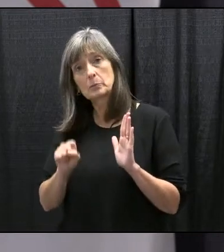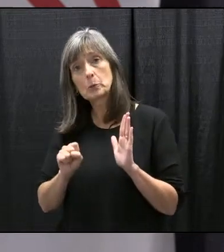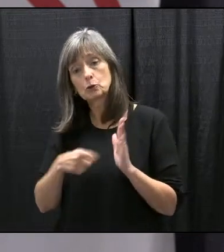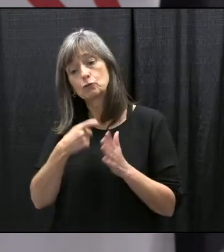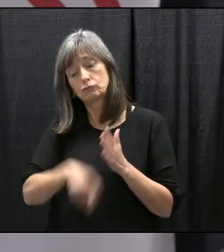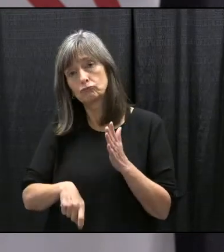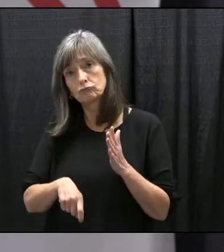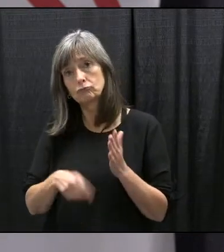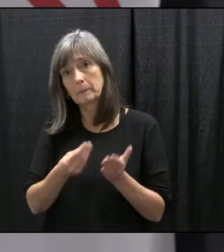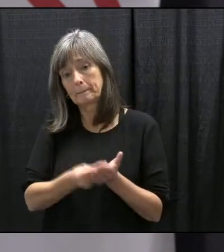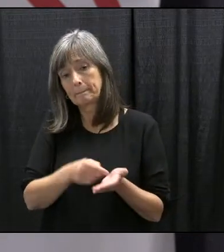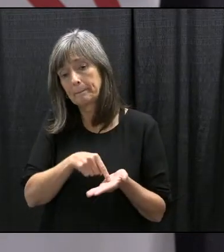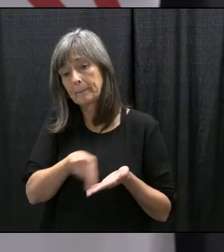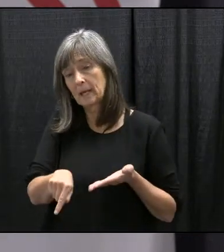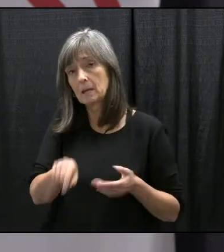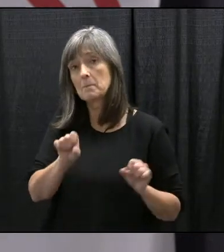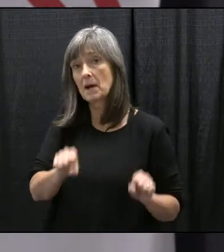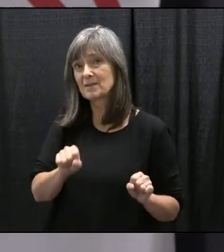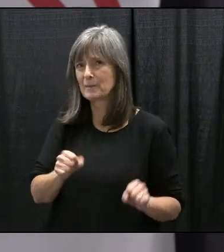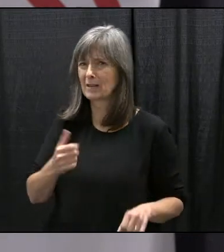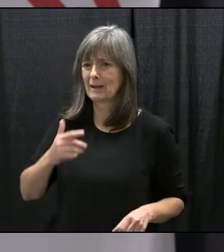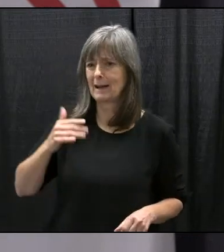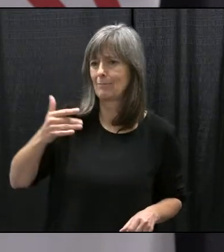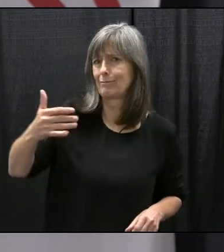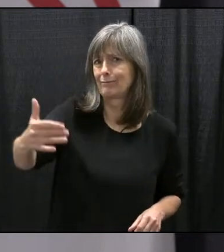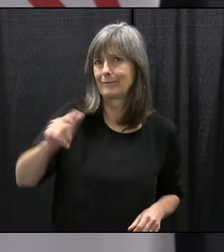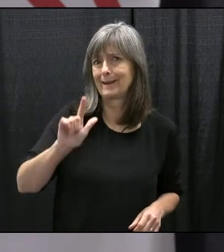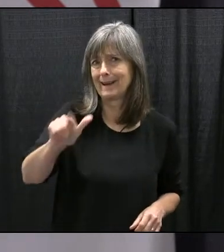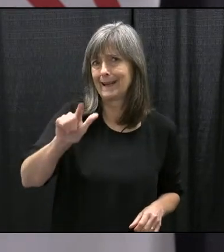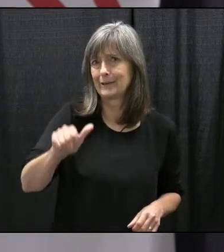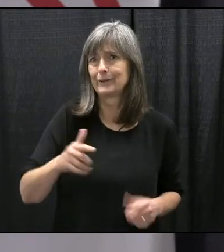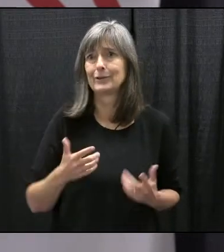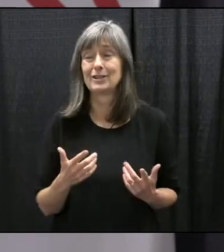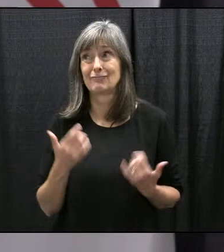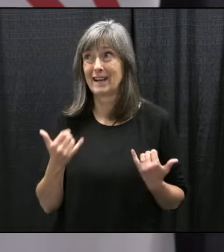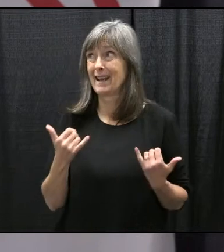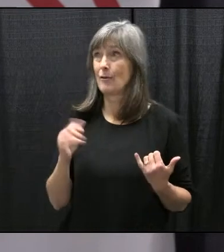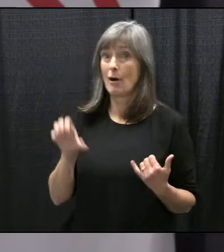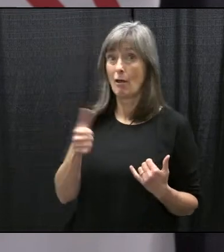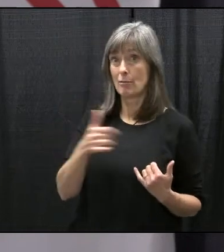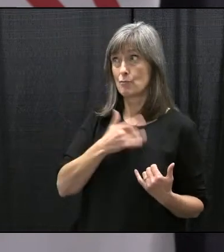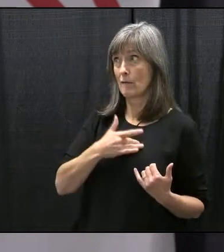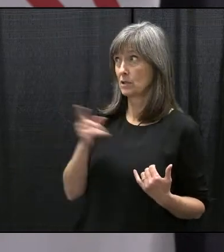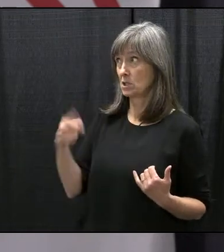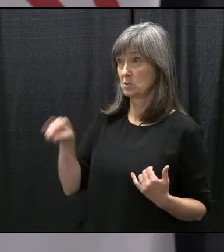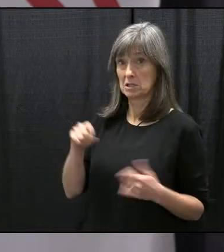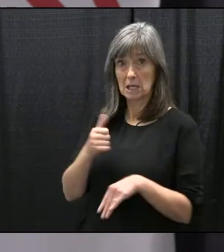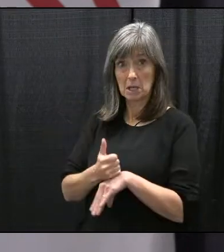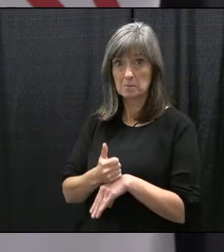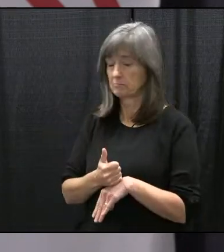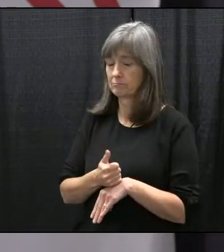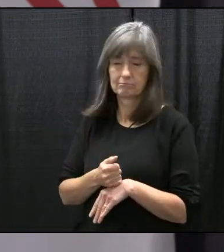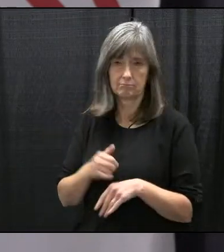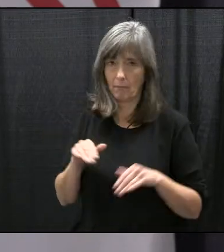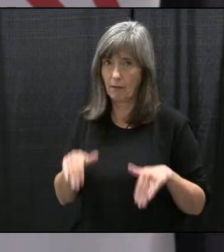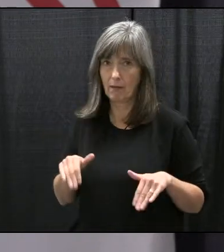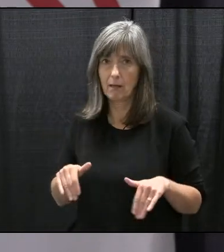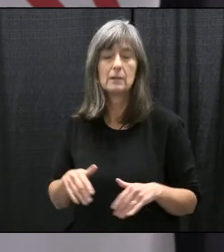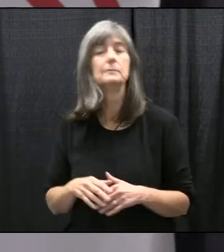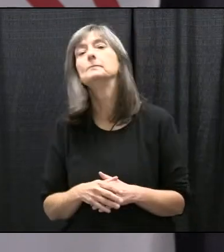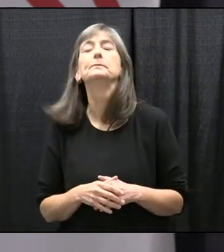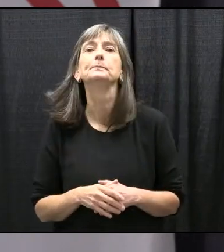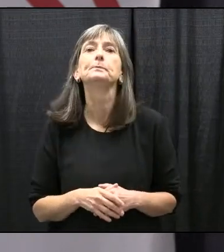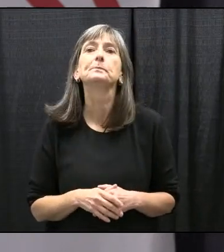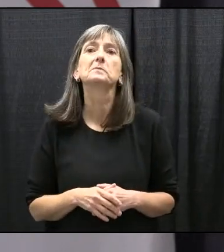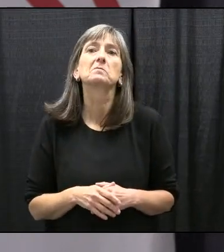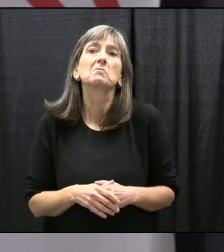that's way down the track. We don't know of any jurisdiction that's invoked that to this point in time, and it